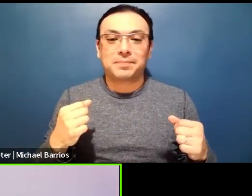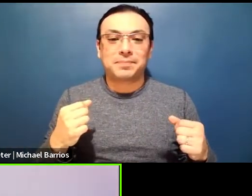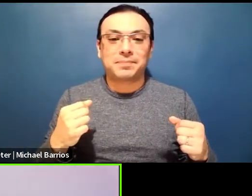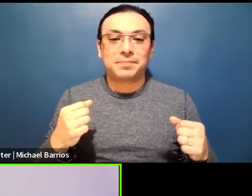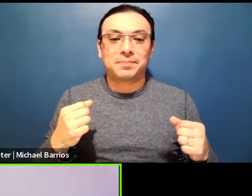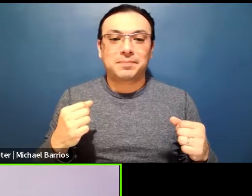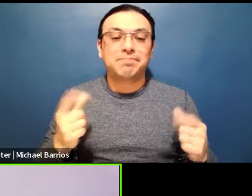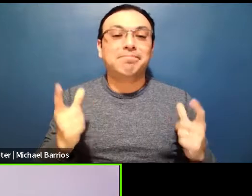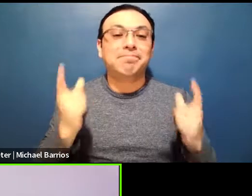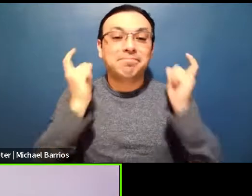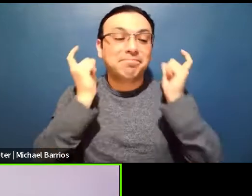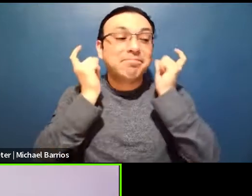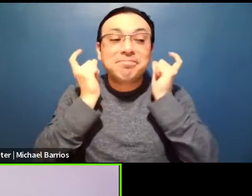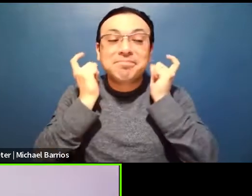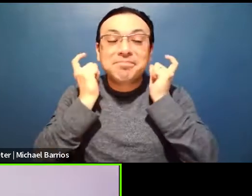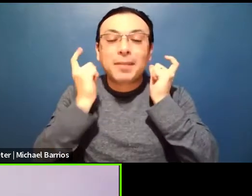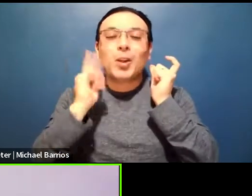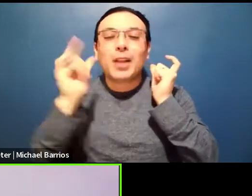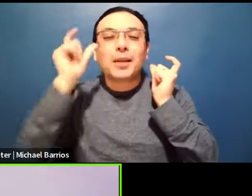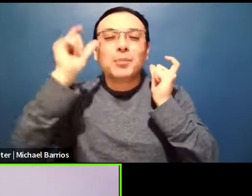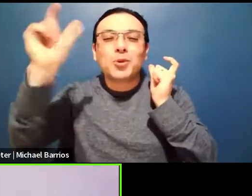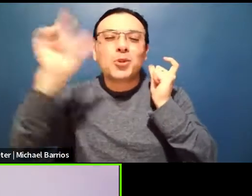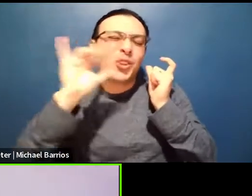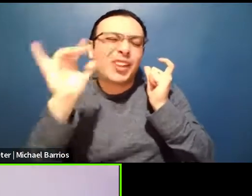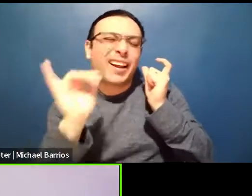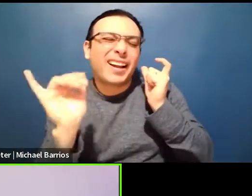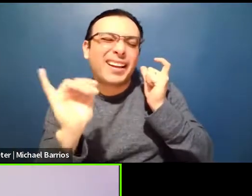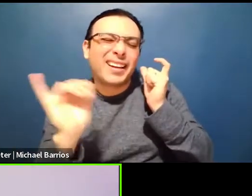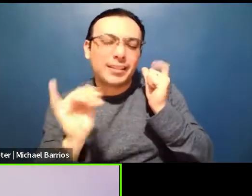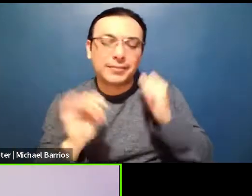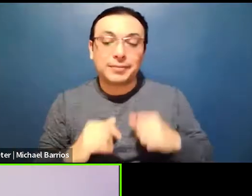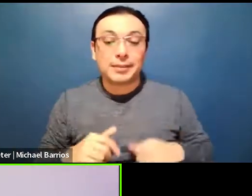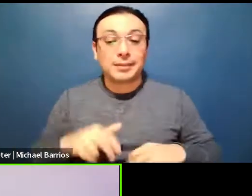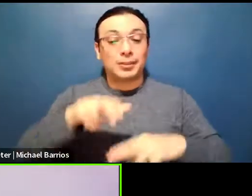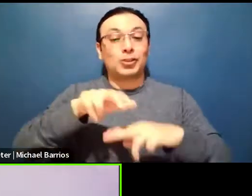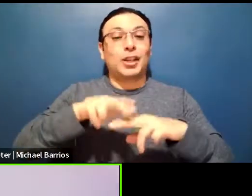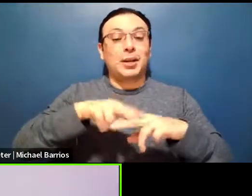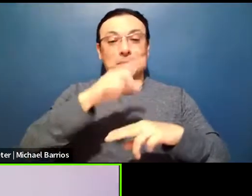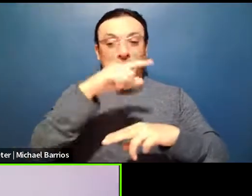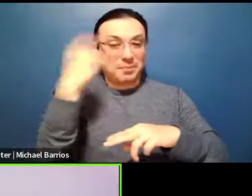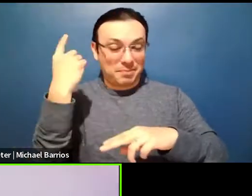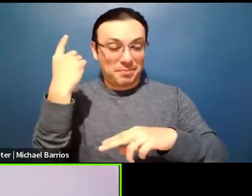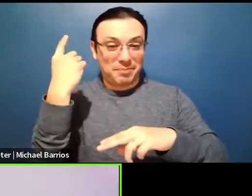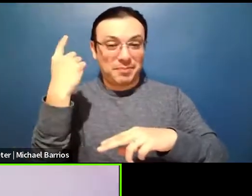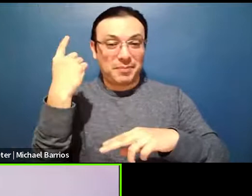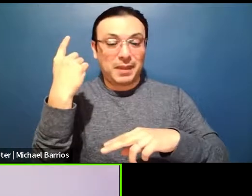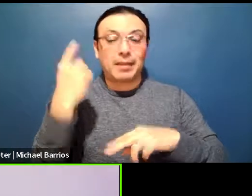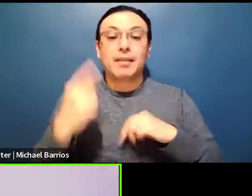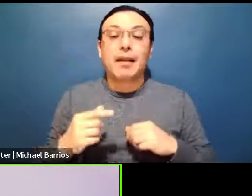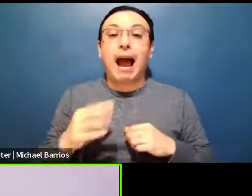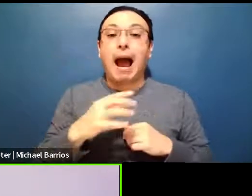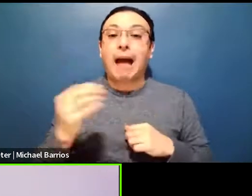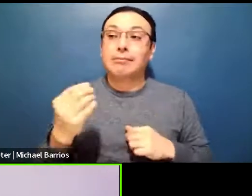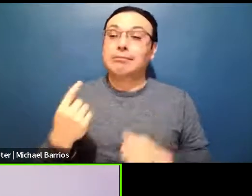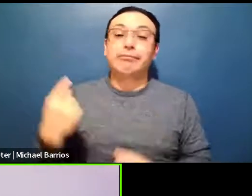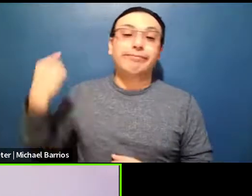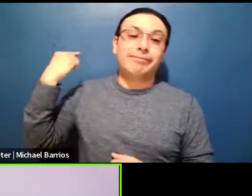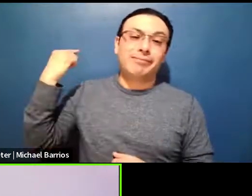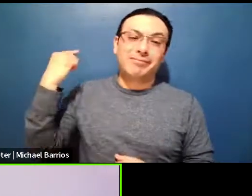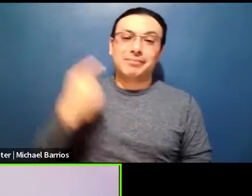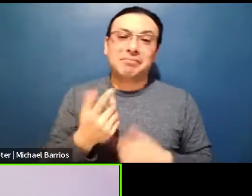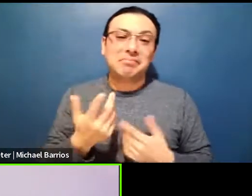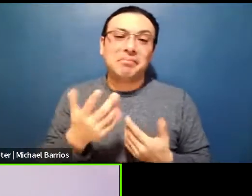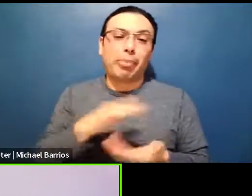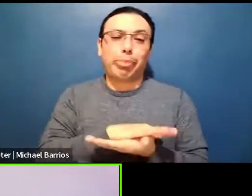almost, earrings on. I'm sitting in a black office chair with a very, very boring white wall behind me